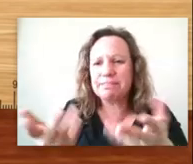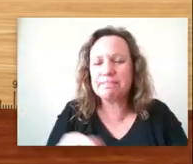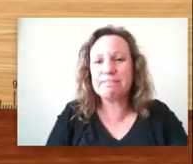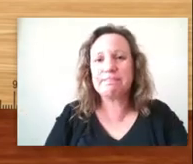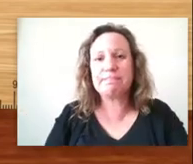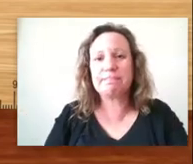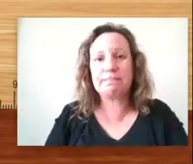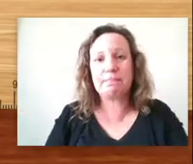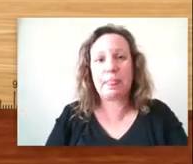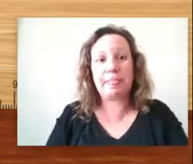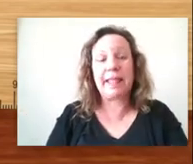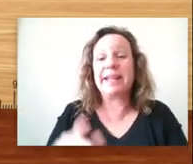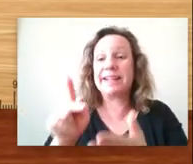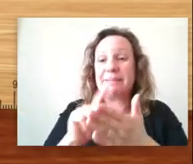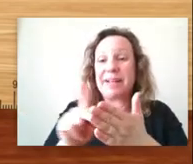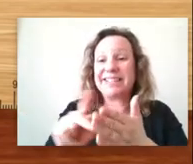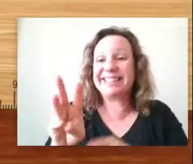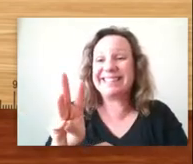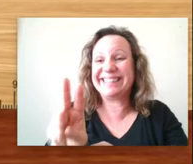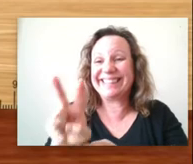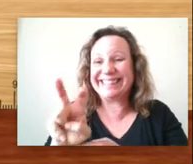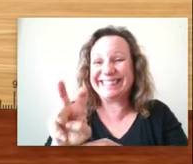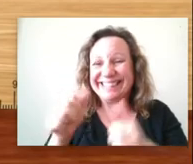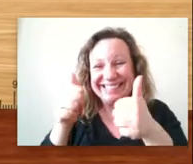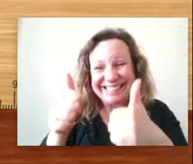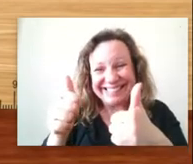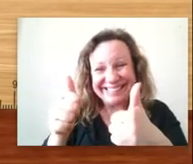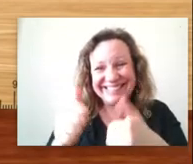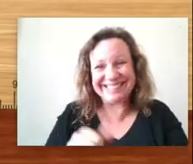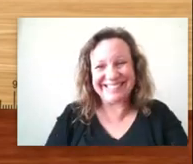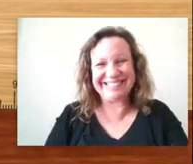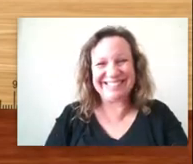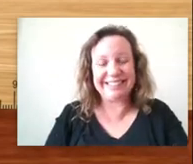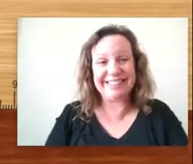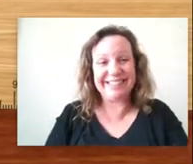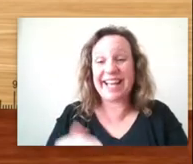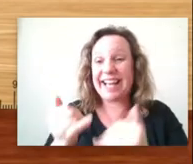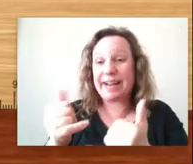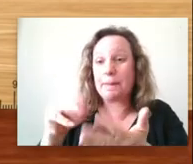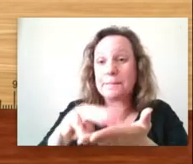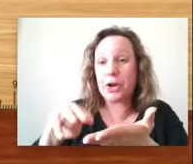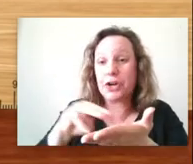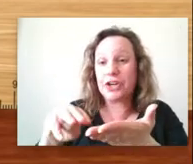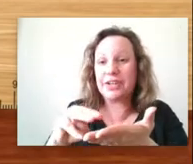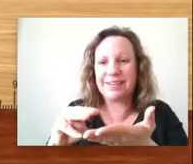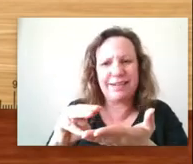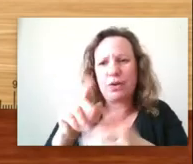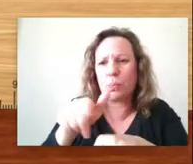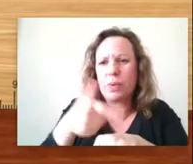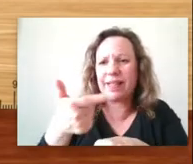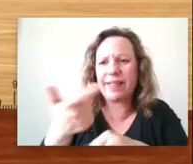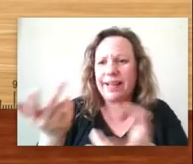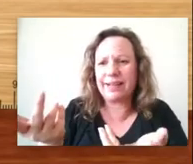The pencil is 6 inches long. Great job! Here we have a marker. How long is it?